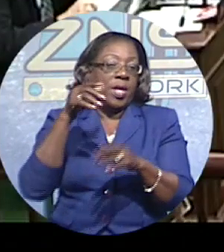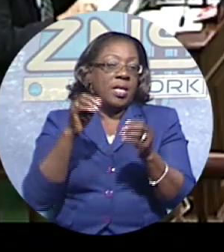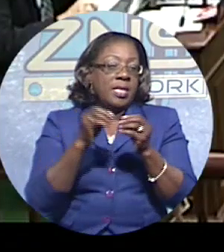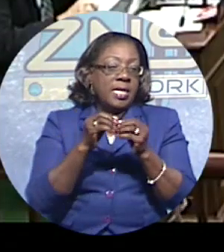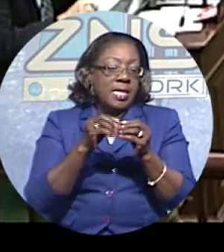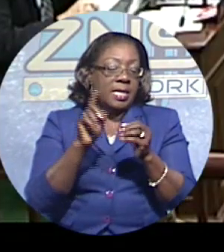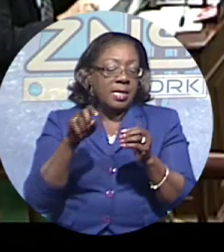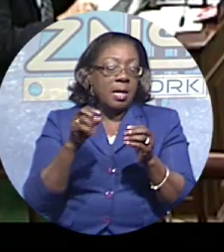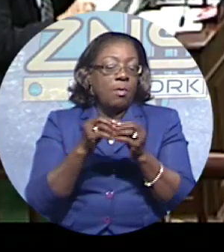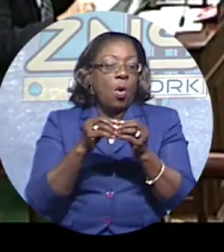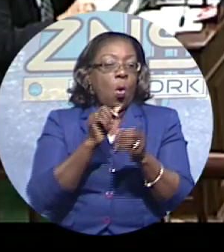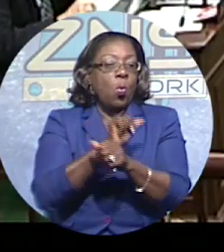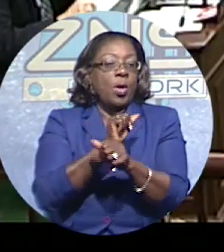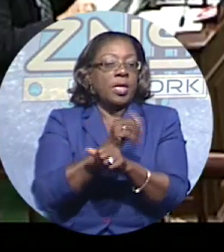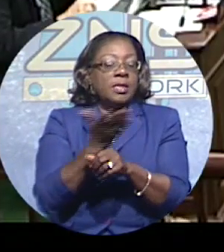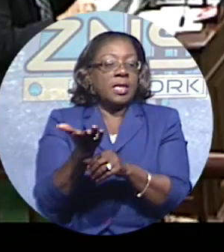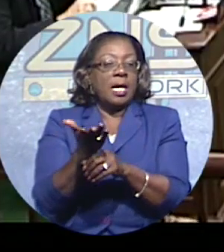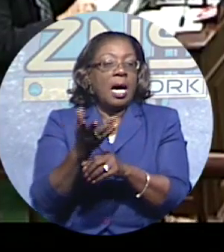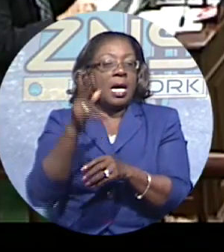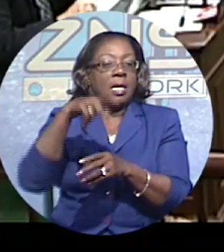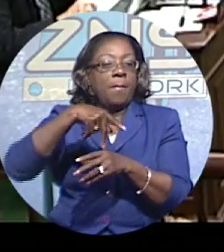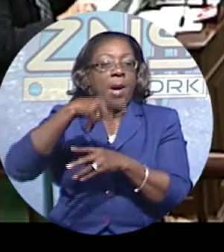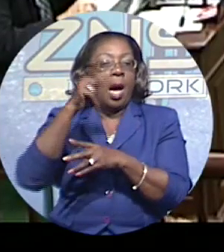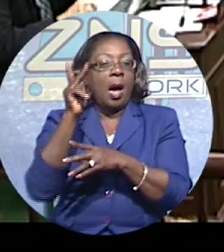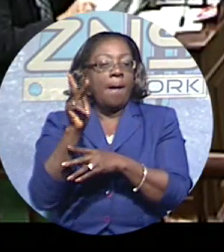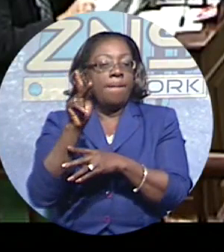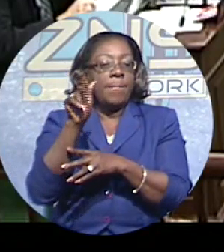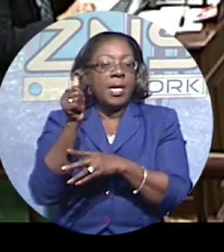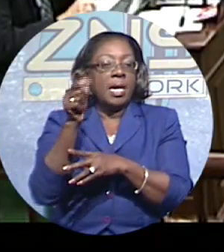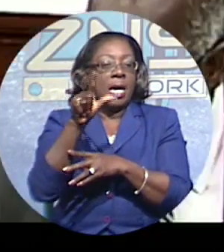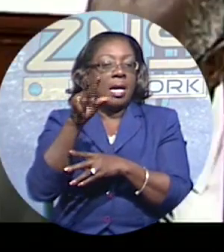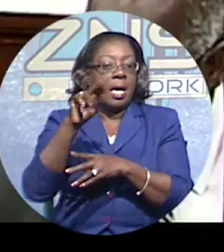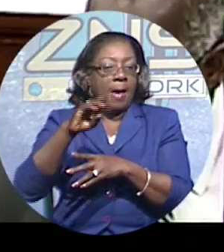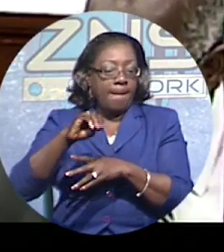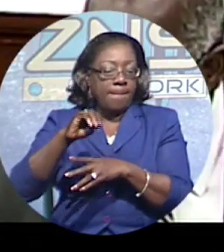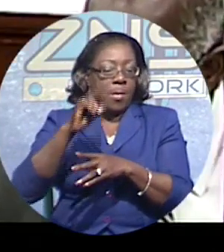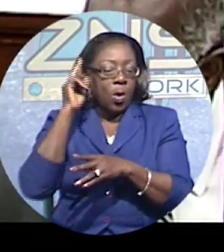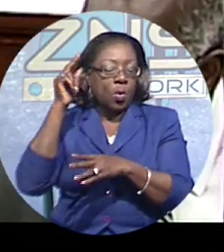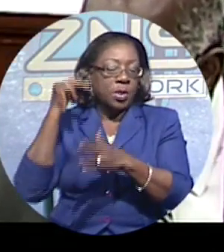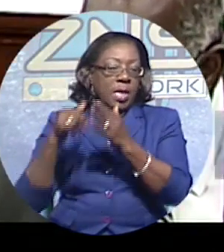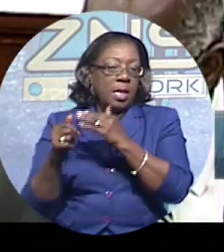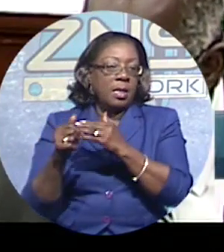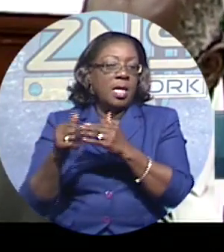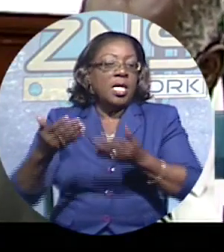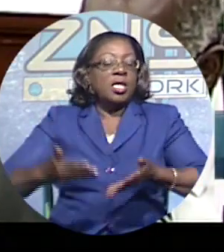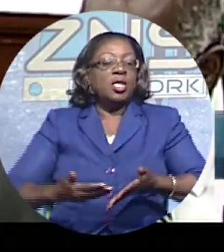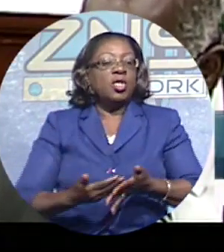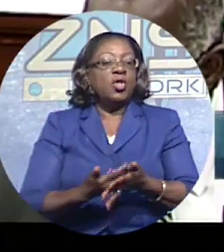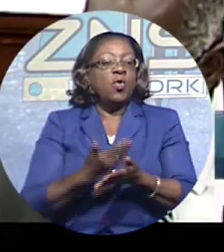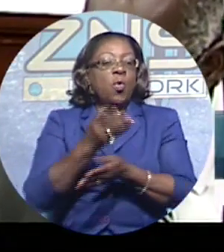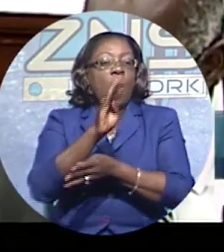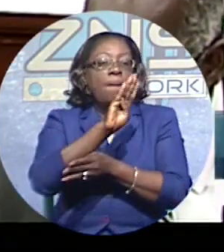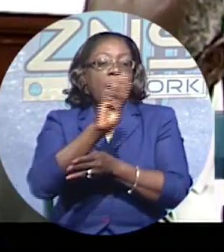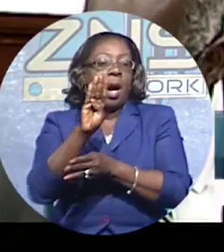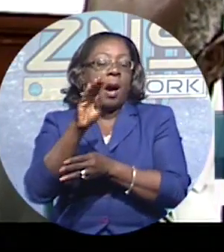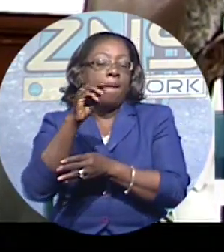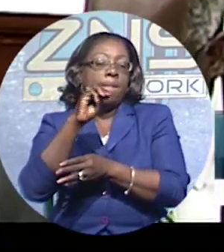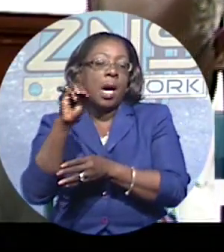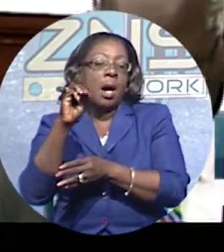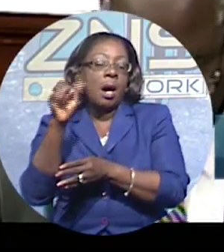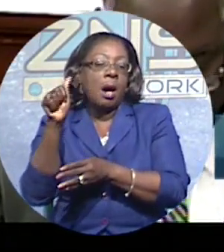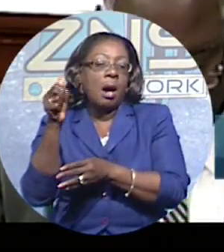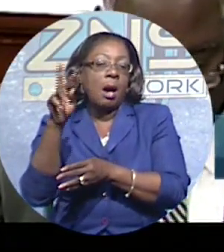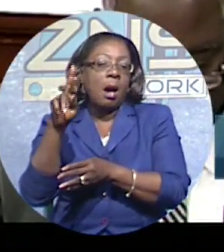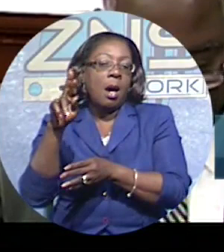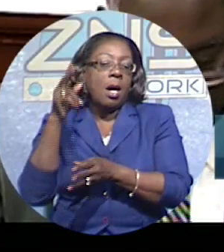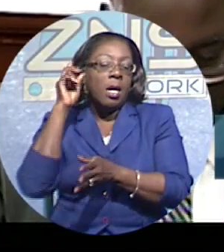are upgrades at the Palms Hotel, the Prime Minister announced. This new Bahama development is scheduled to open